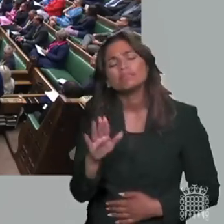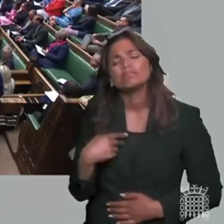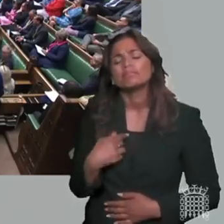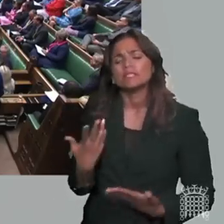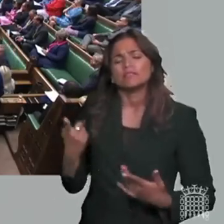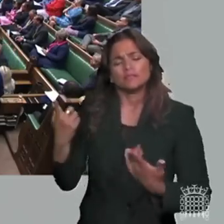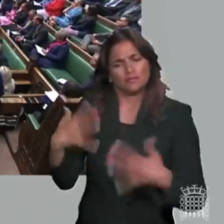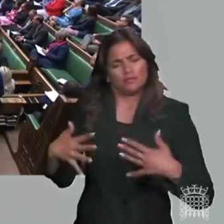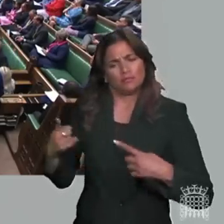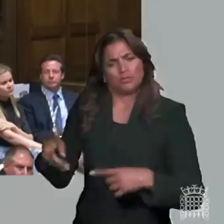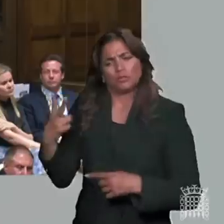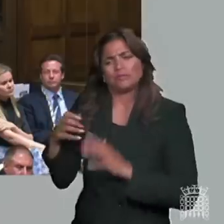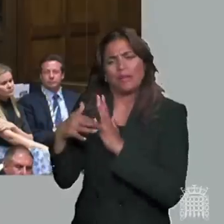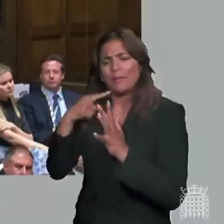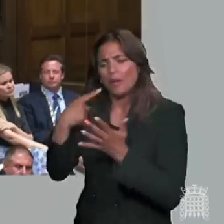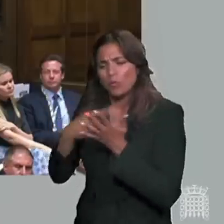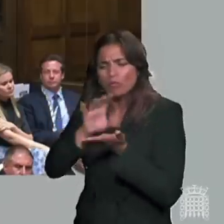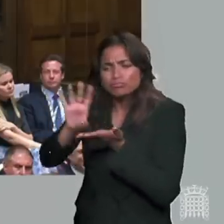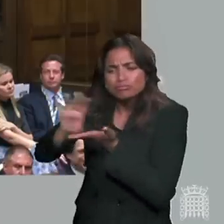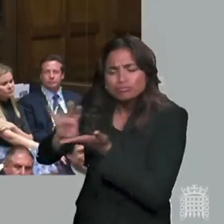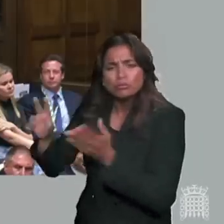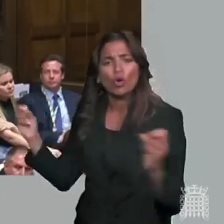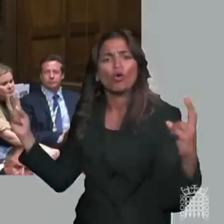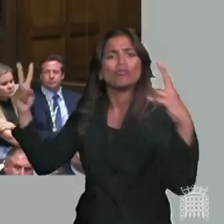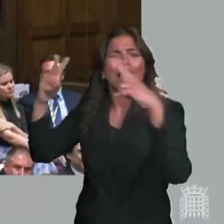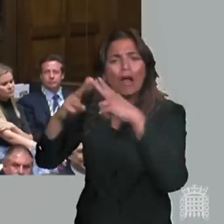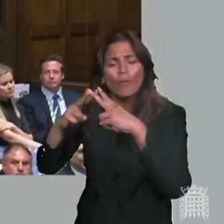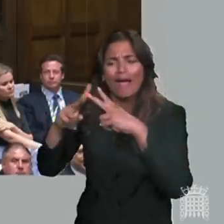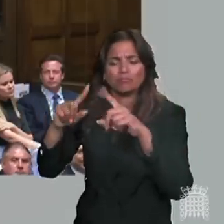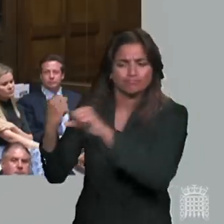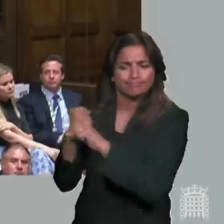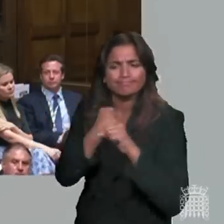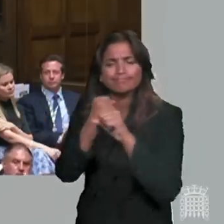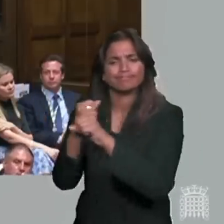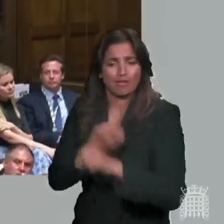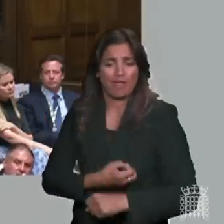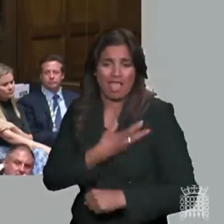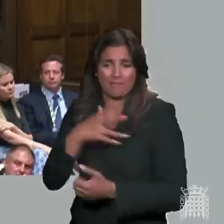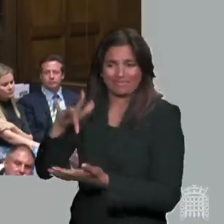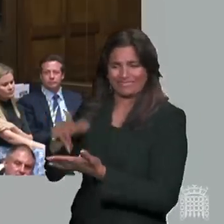funding to deliver a traffic bridge over the railway to stop the city being permanently gridlocked by the Labour City Council's